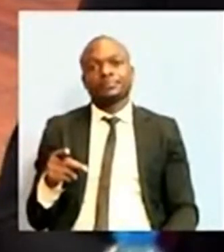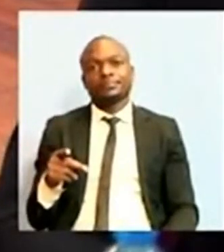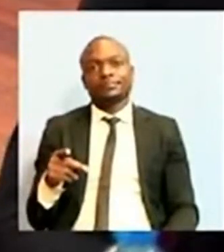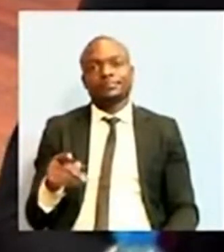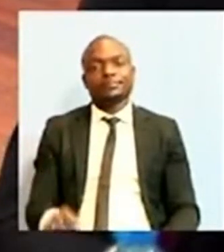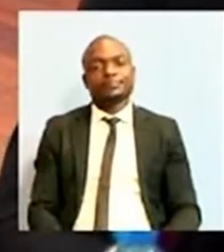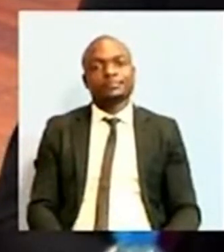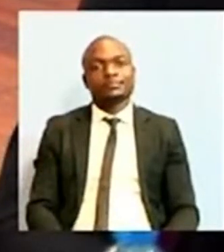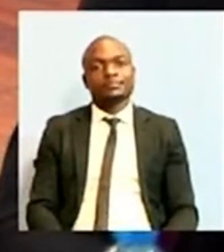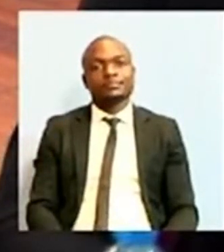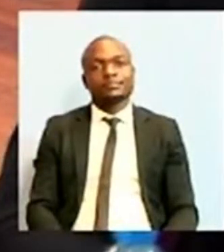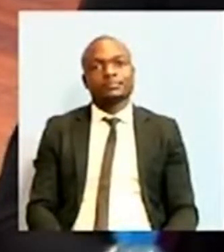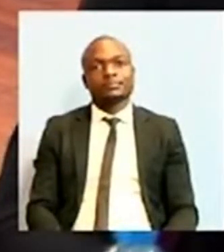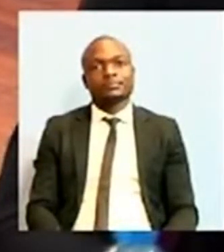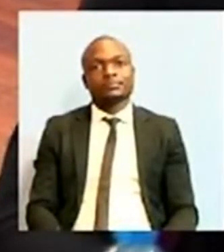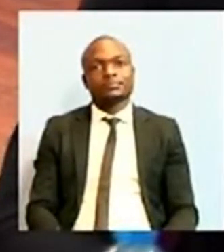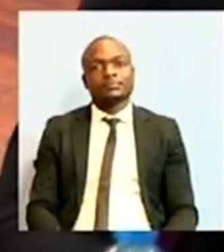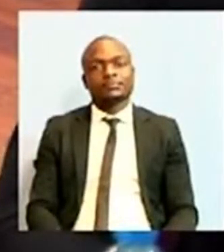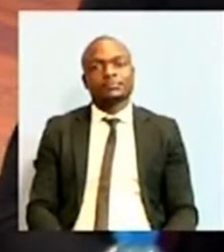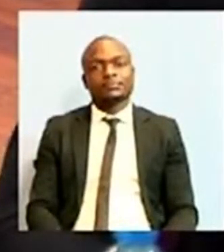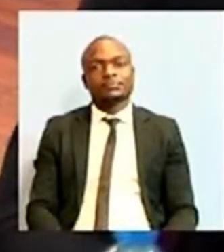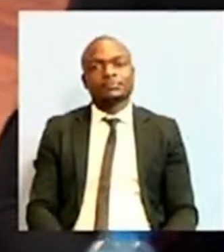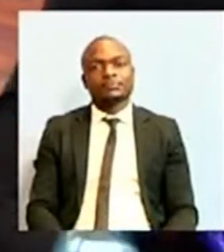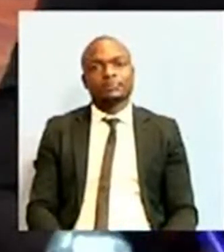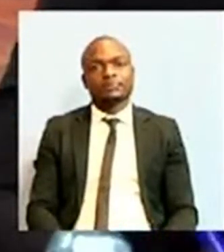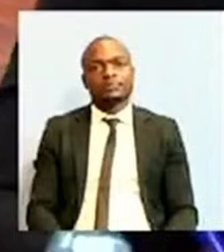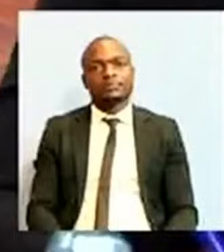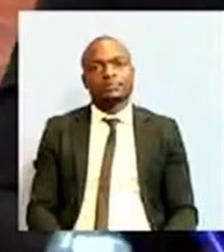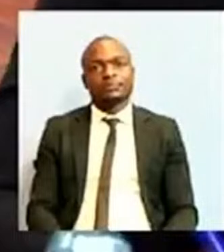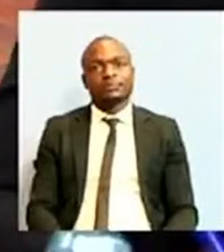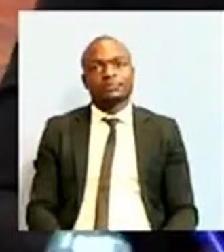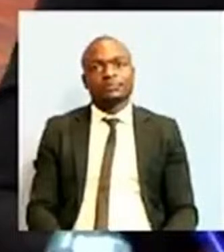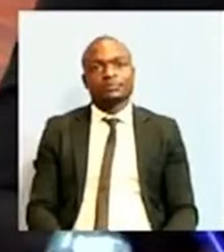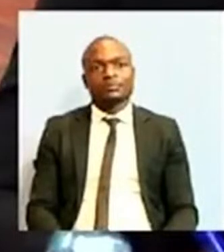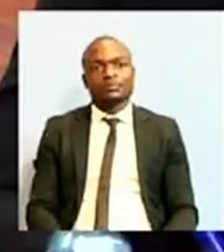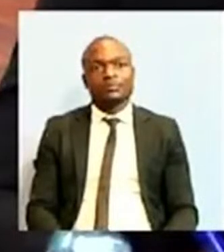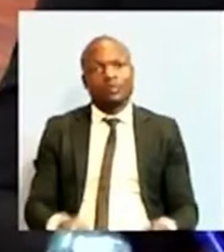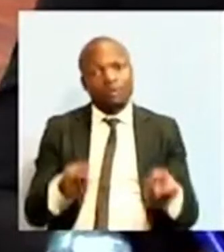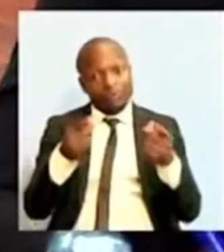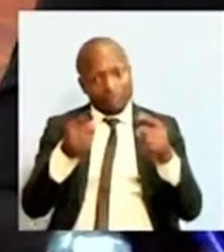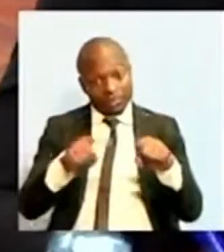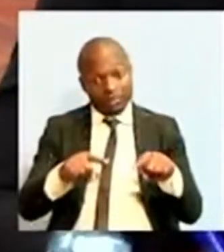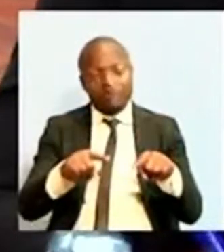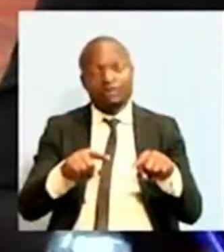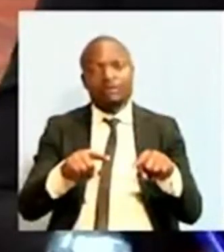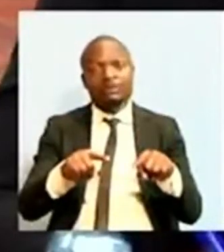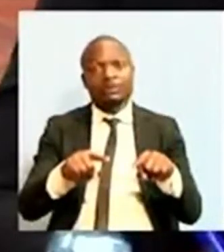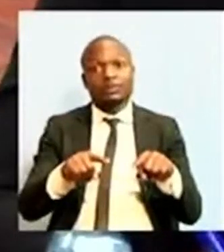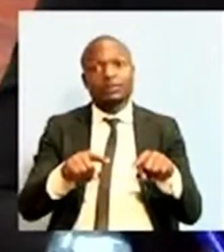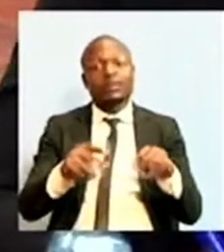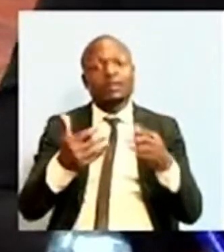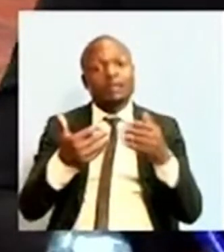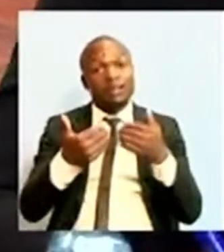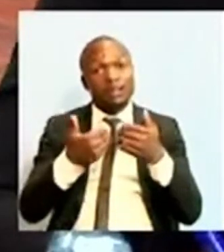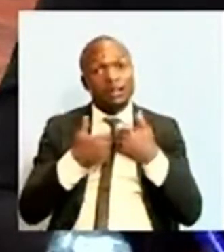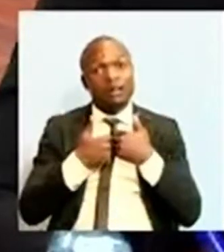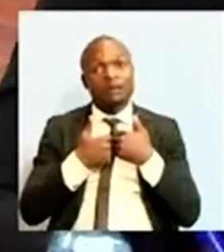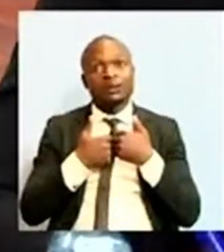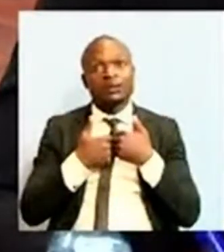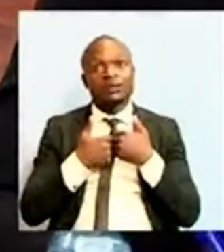Chair, we would then have a very